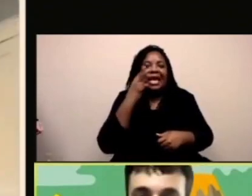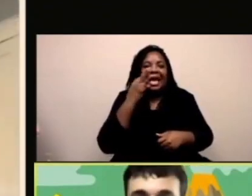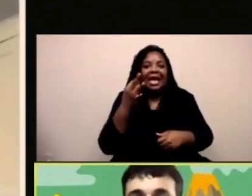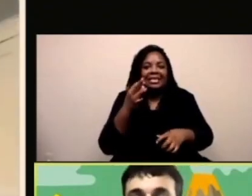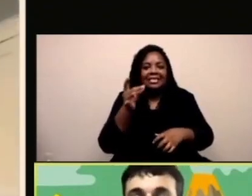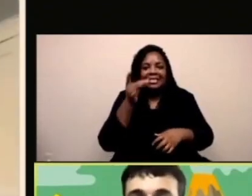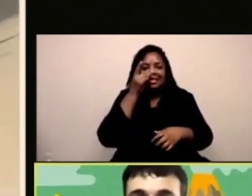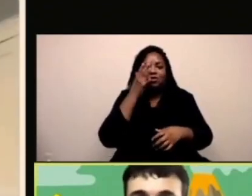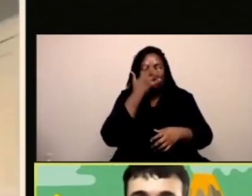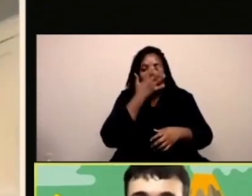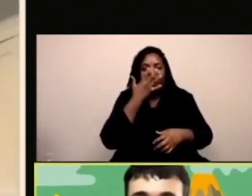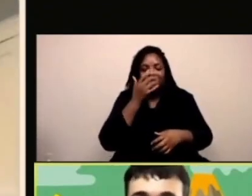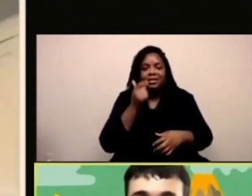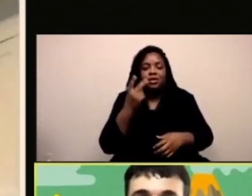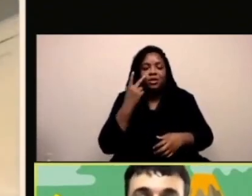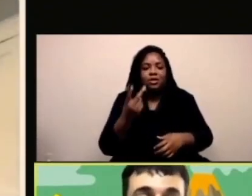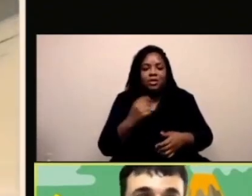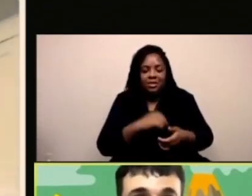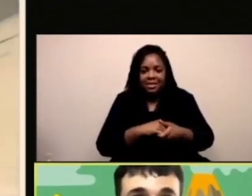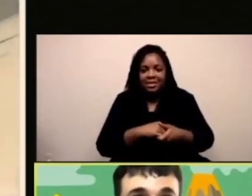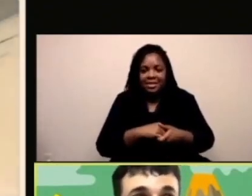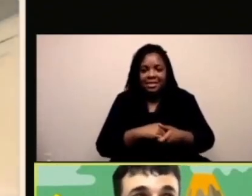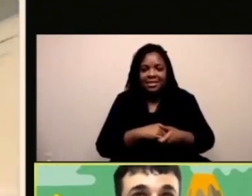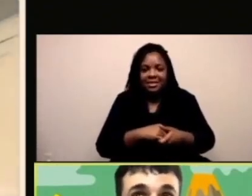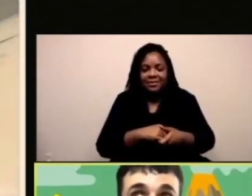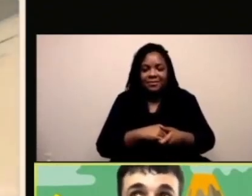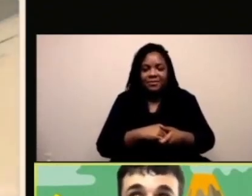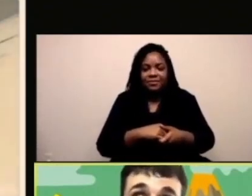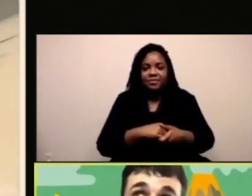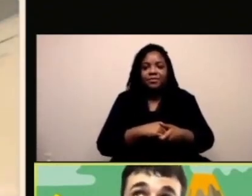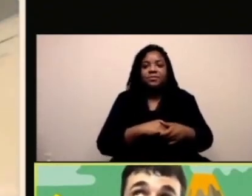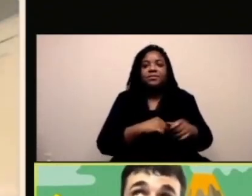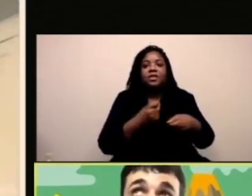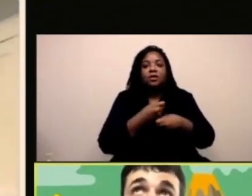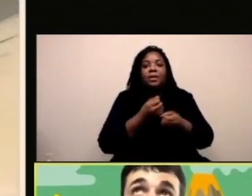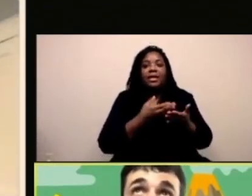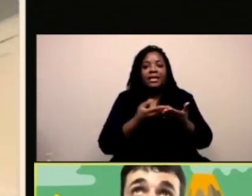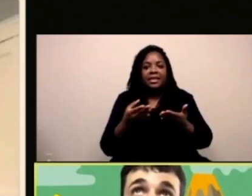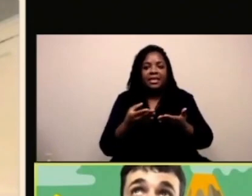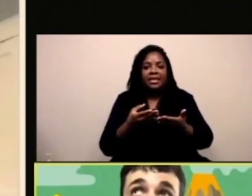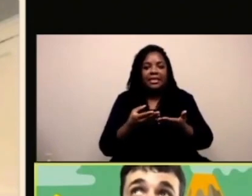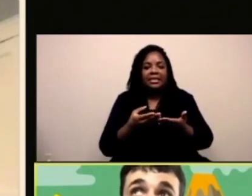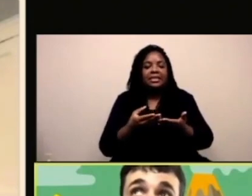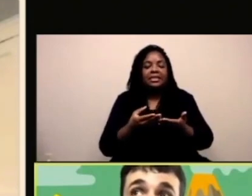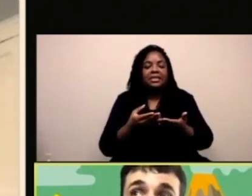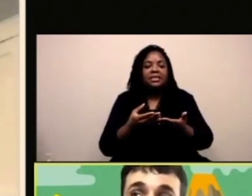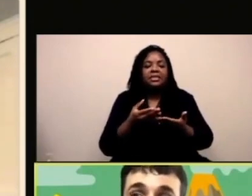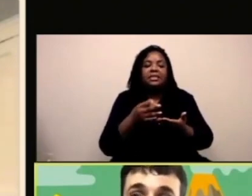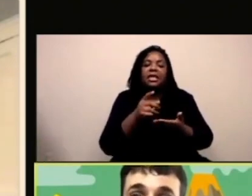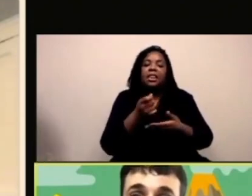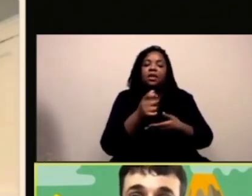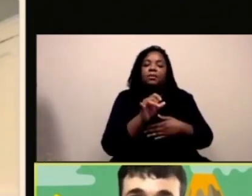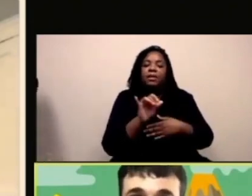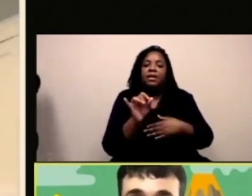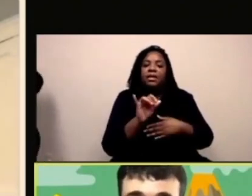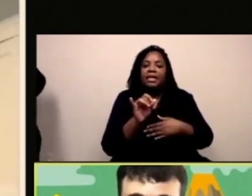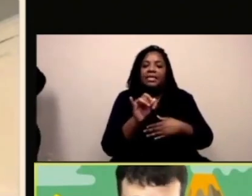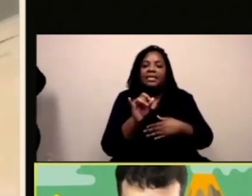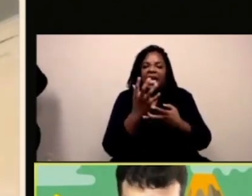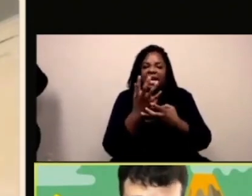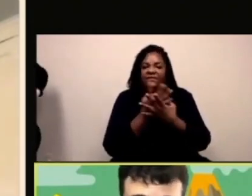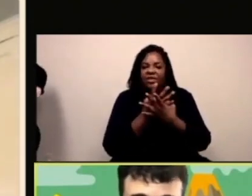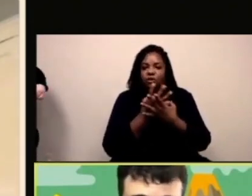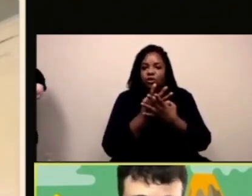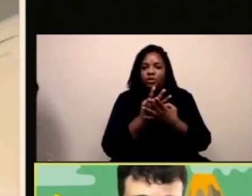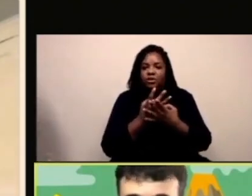So you can start to imagine here, we can make things a little bit like the filters for